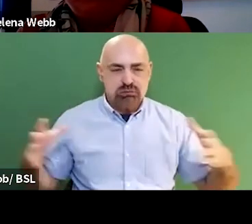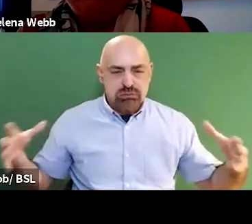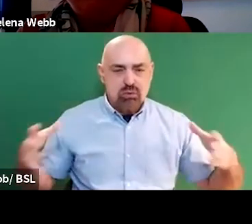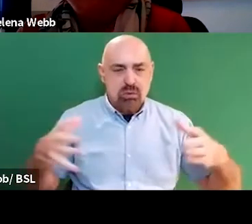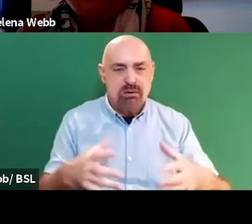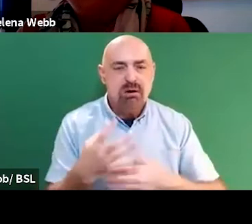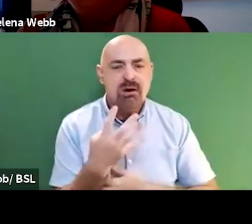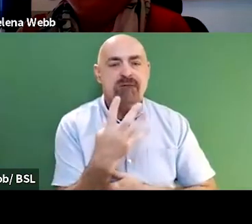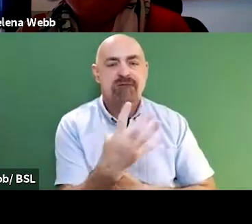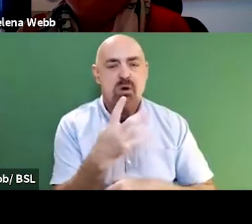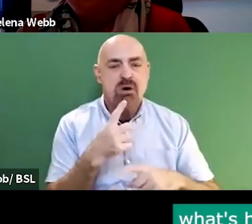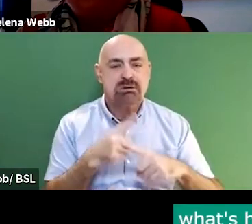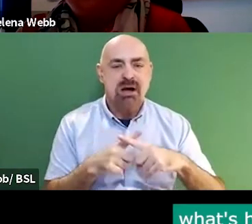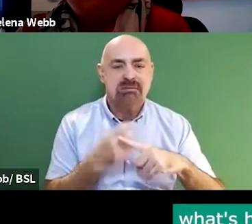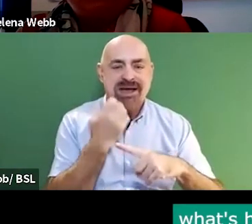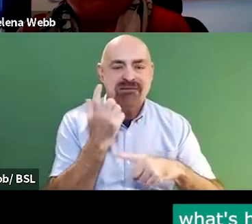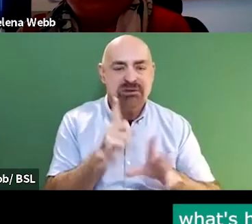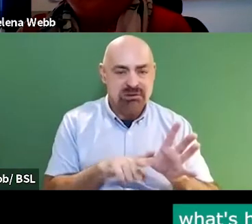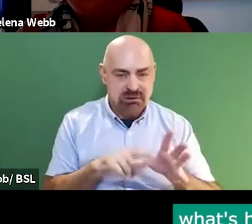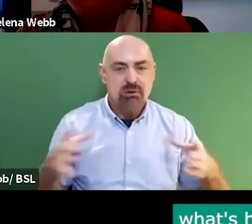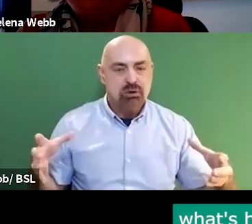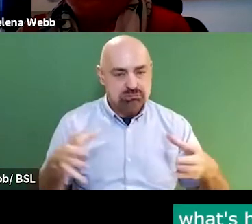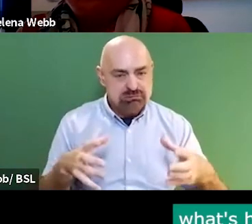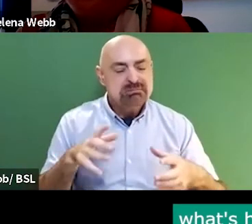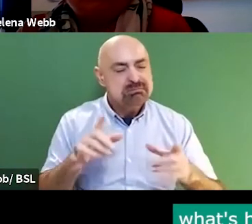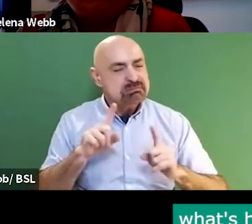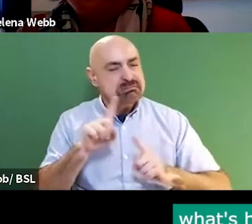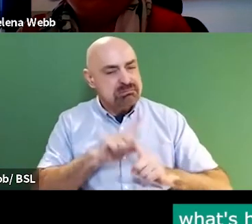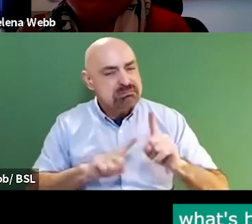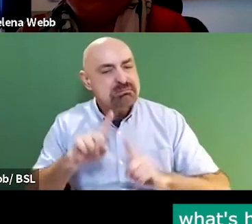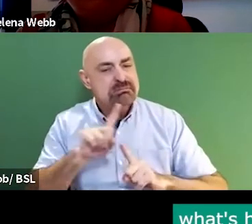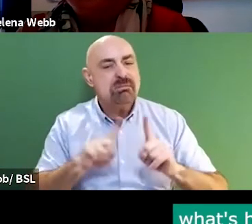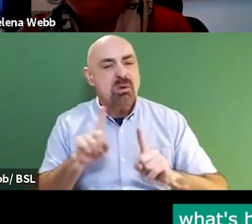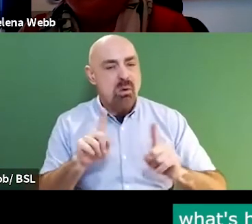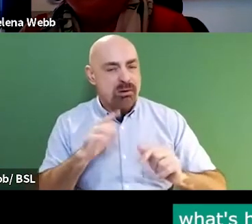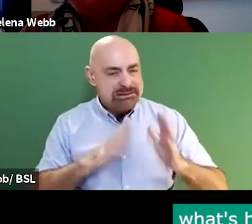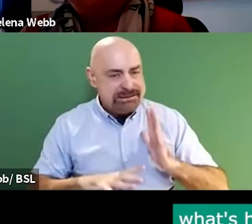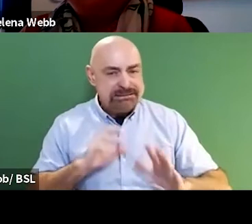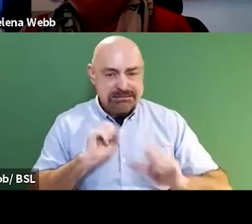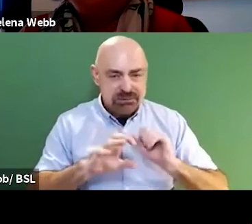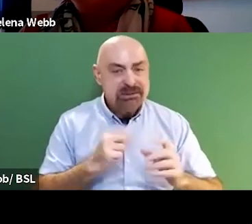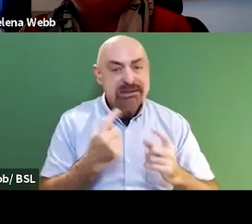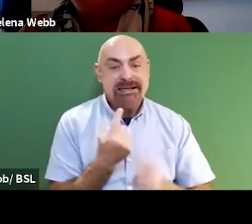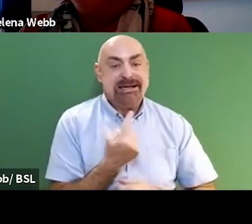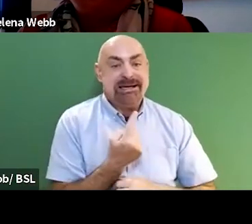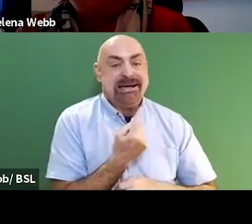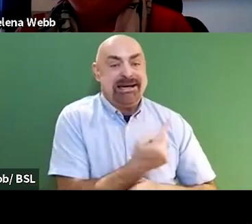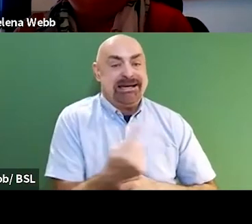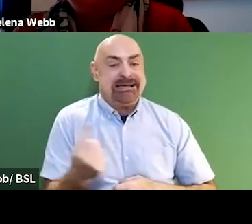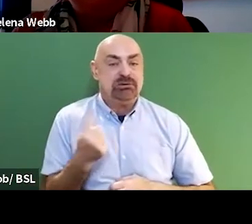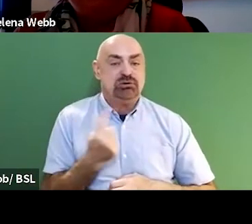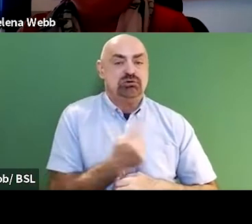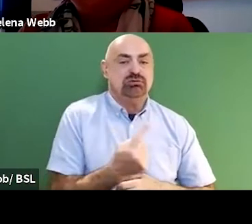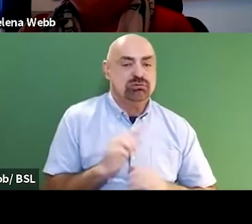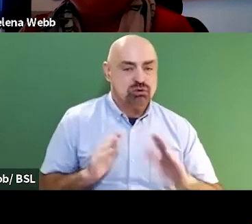times a year, and we look at what's happening in our locality and what the needs are, and each service feeds into that